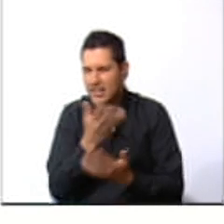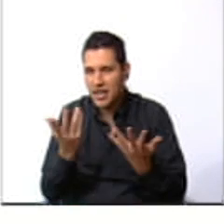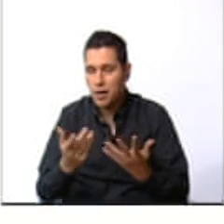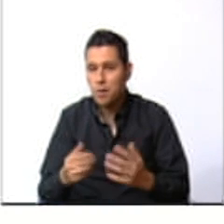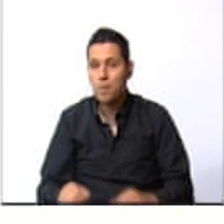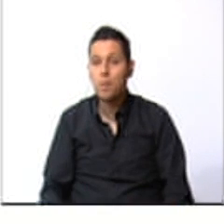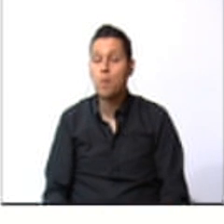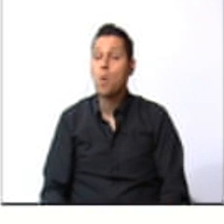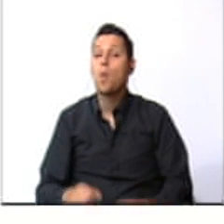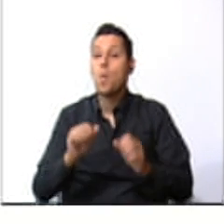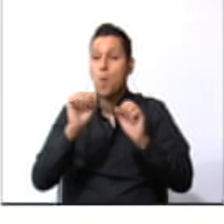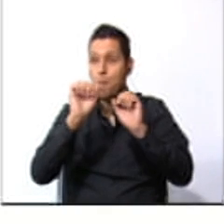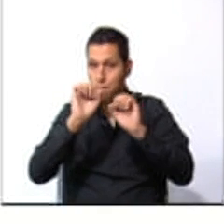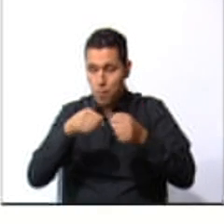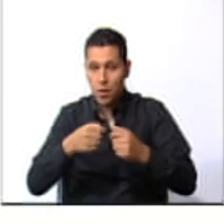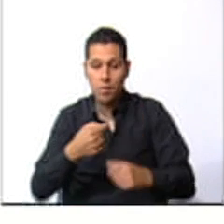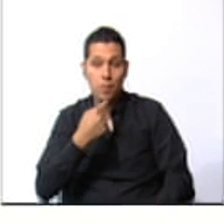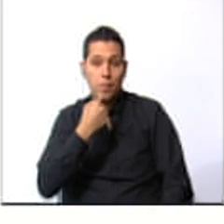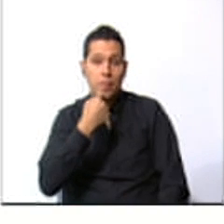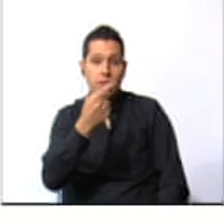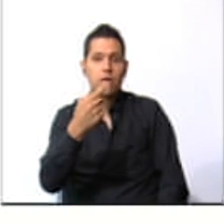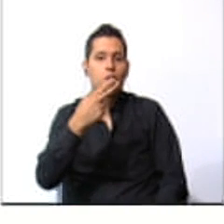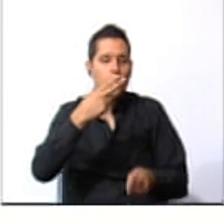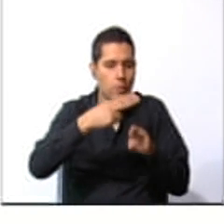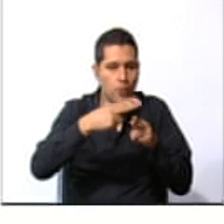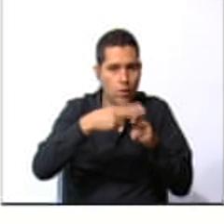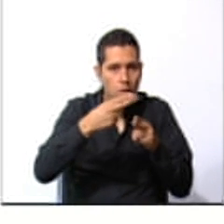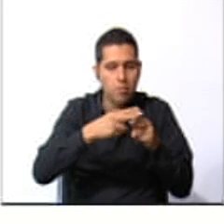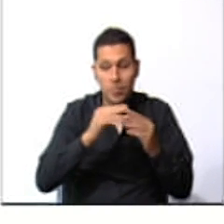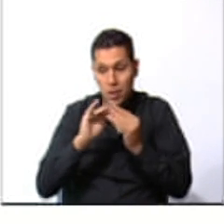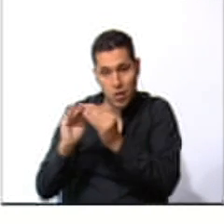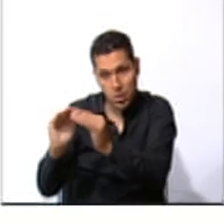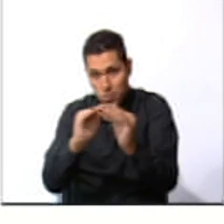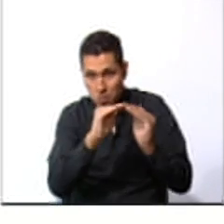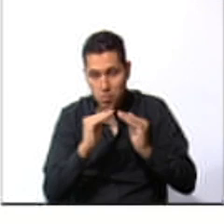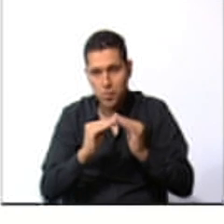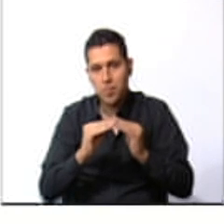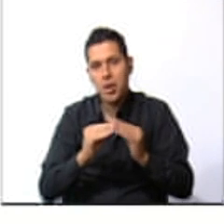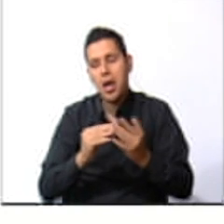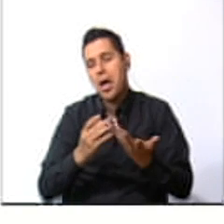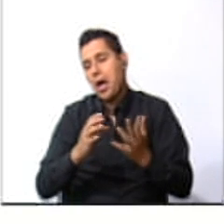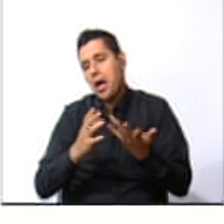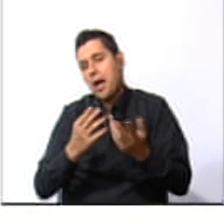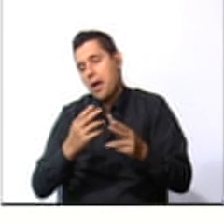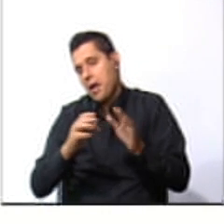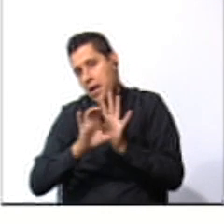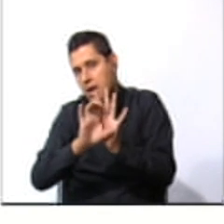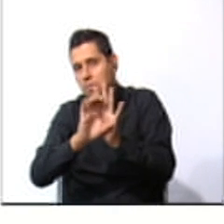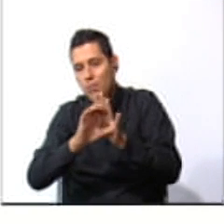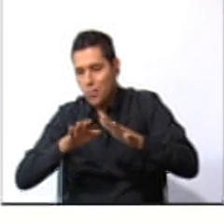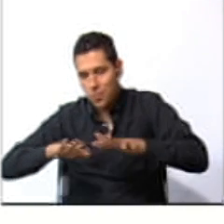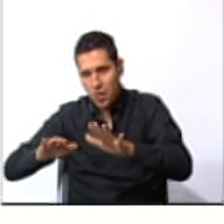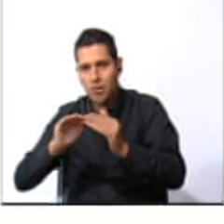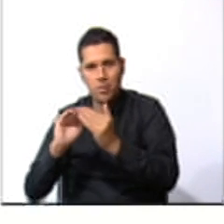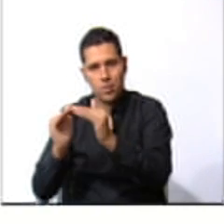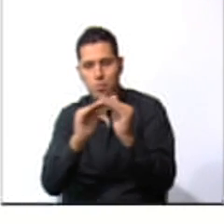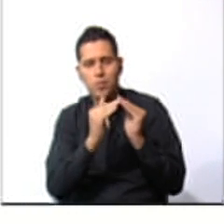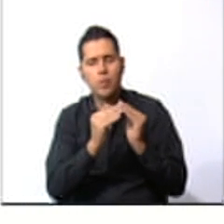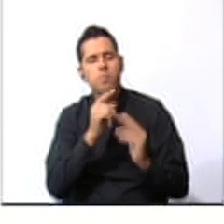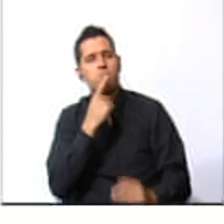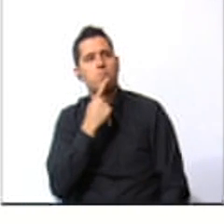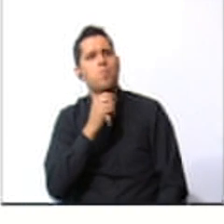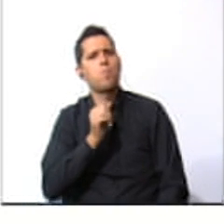name some common words. Yes, like places of the neighborhood. I can